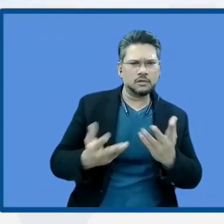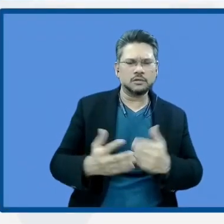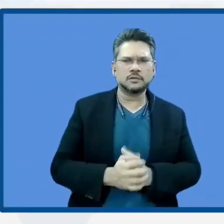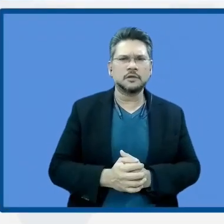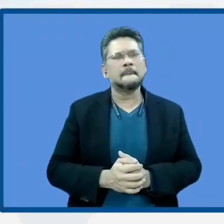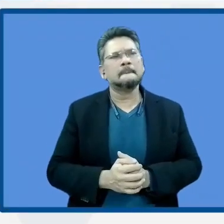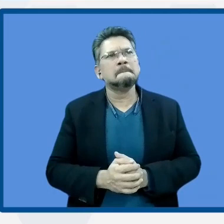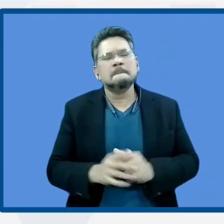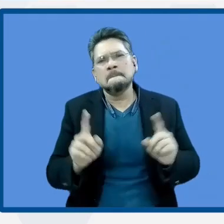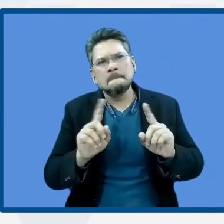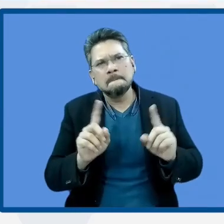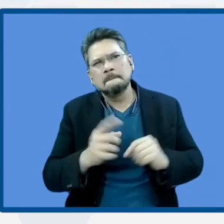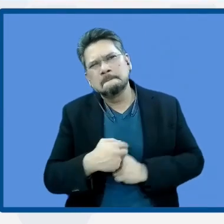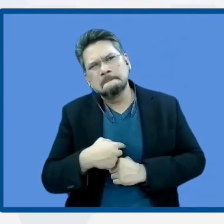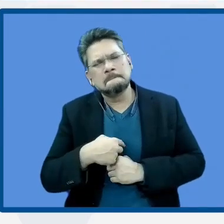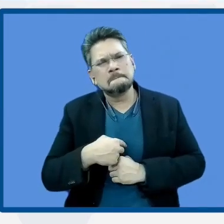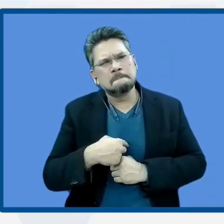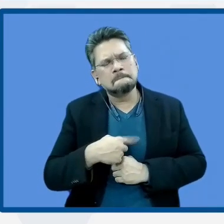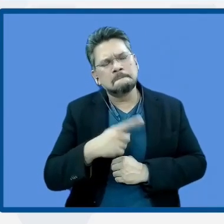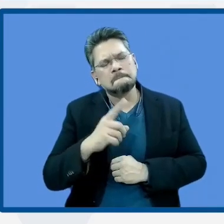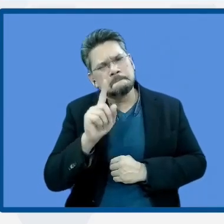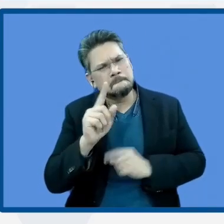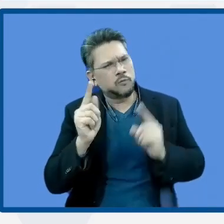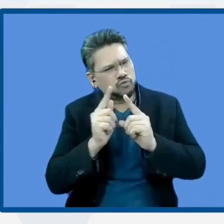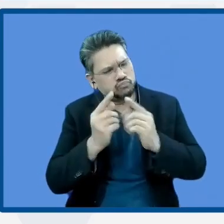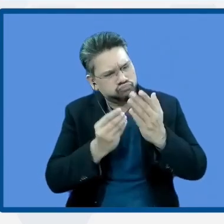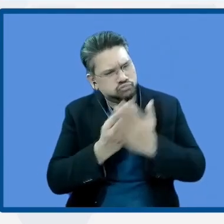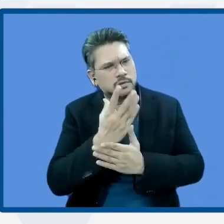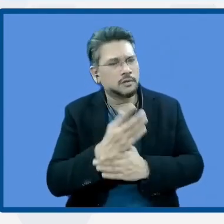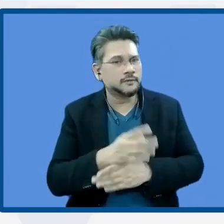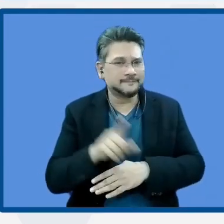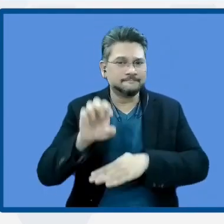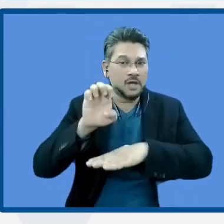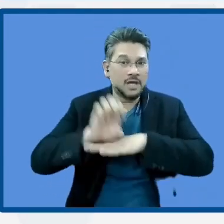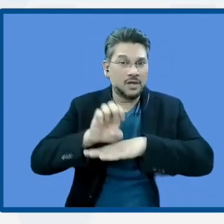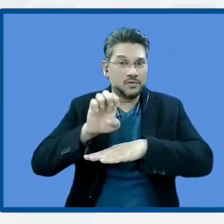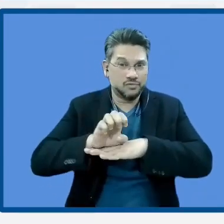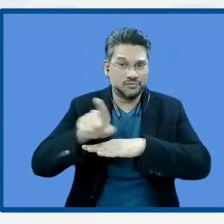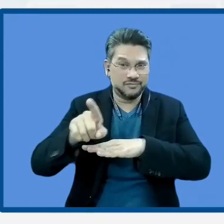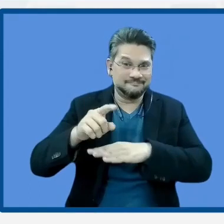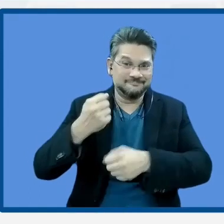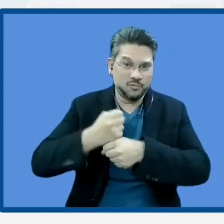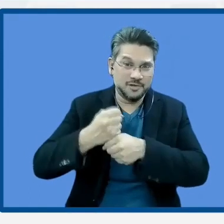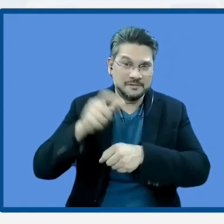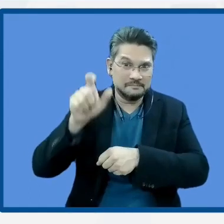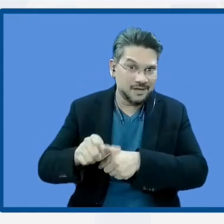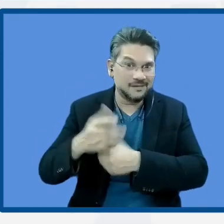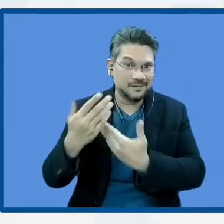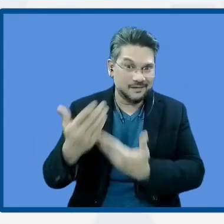to say that as the Ecuadorian colleague, there has